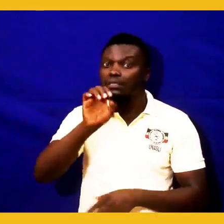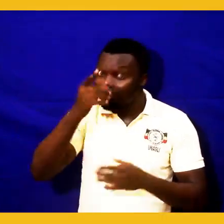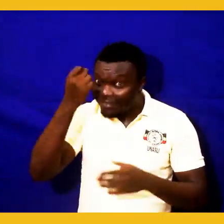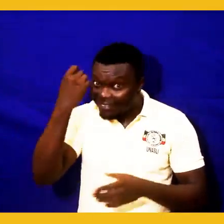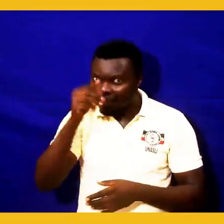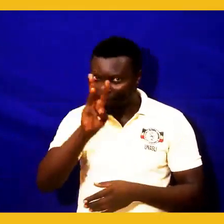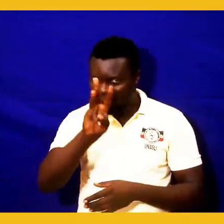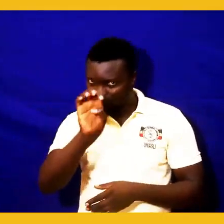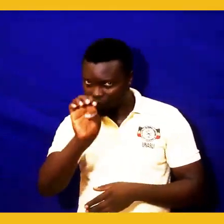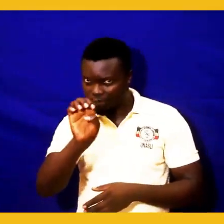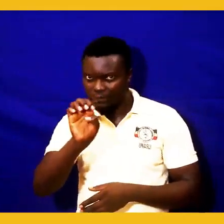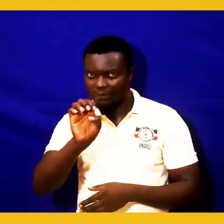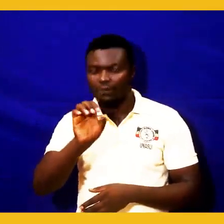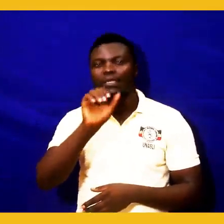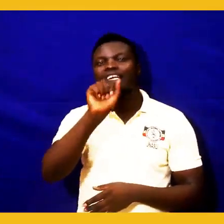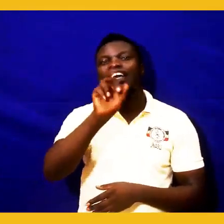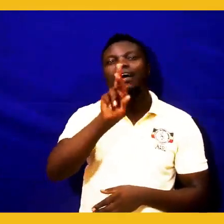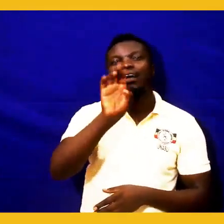home.